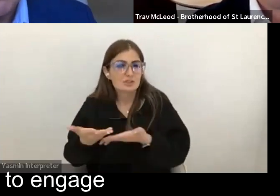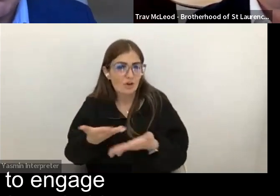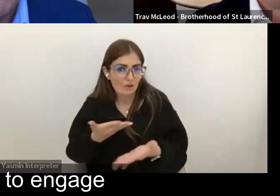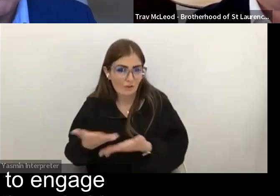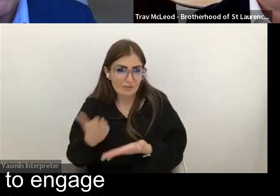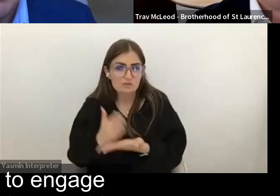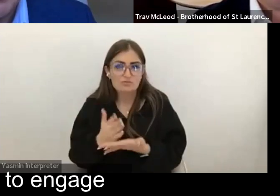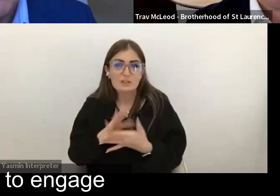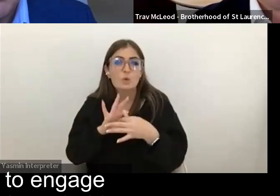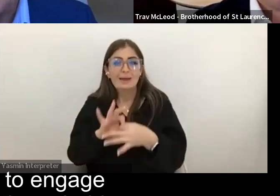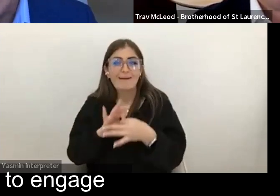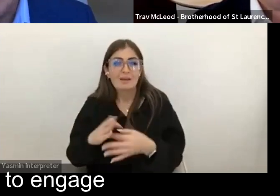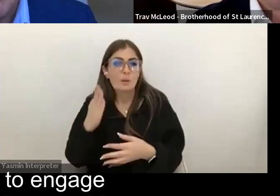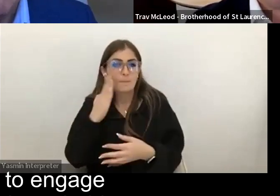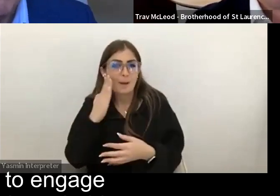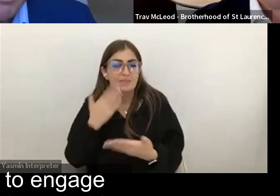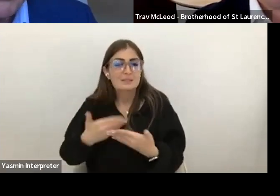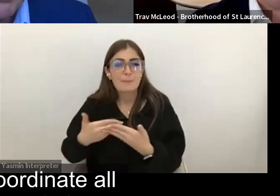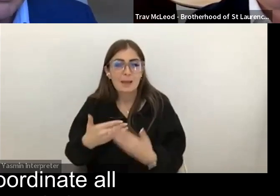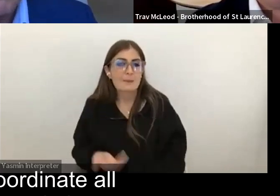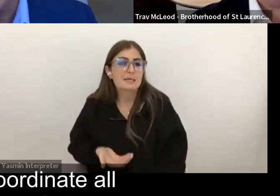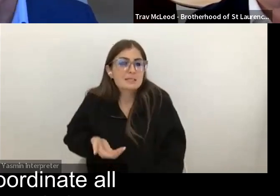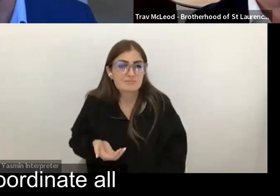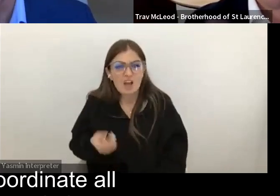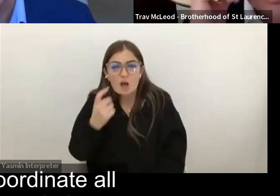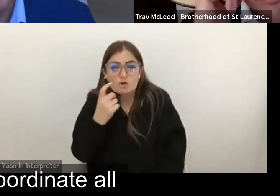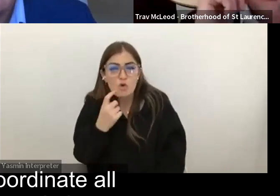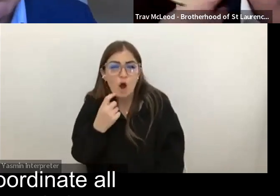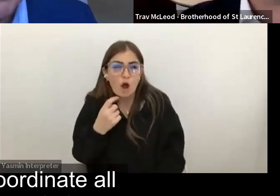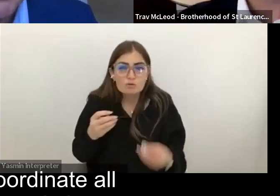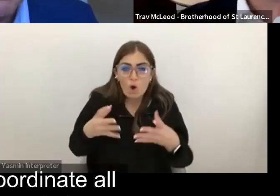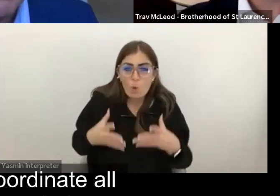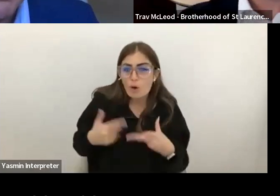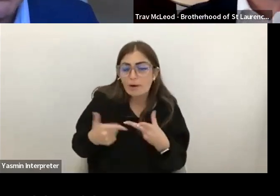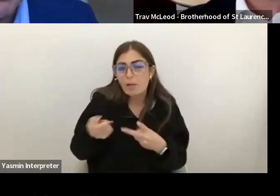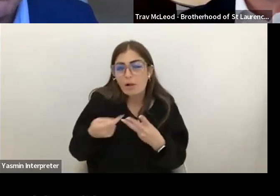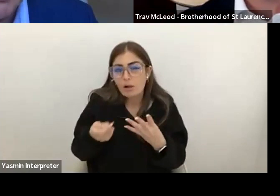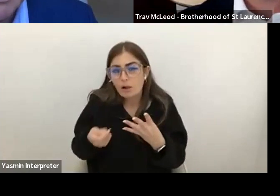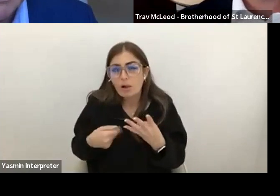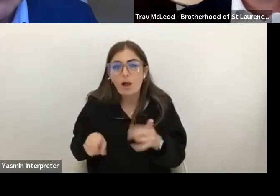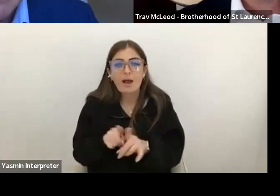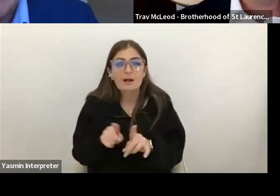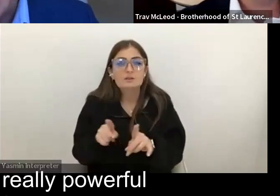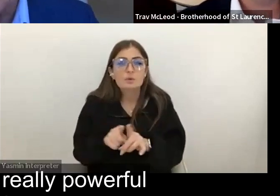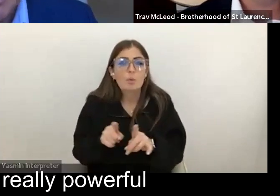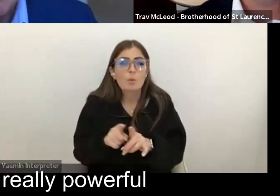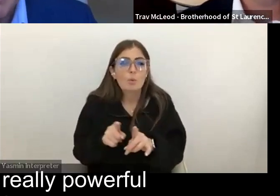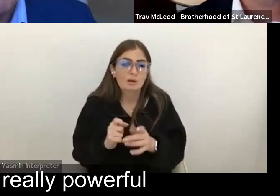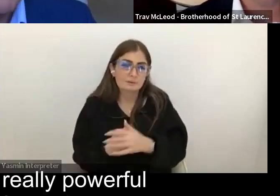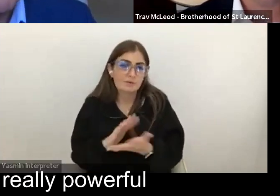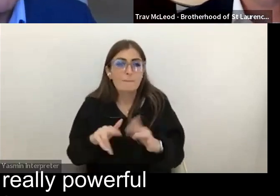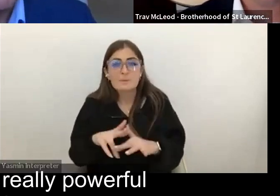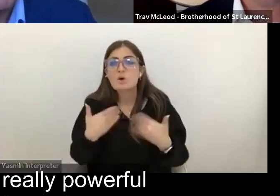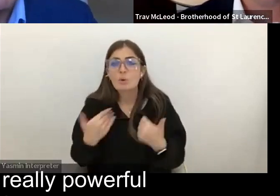essentially to engage mothers and those babies, and tried to coordinate all the other bits and pieces, infant maternal health. And that had a